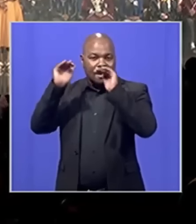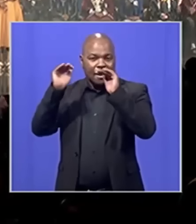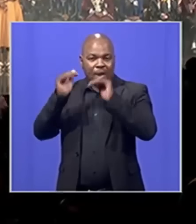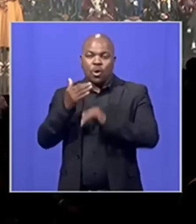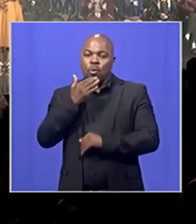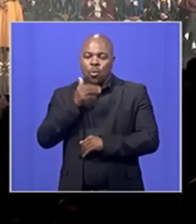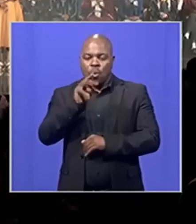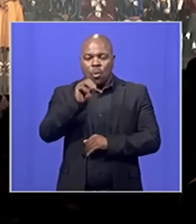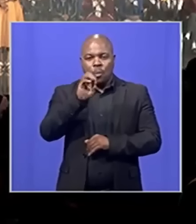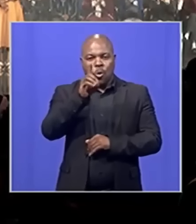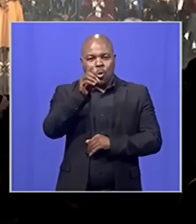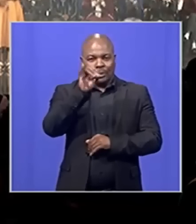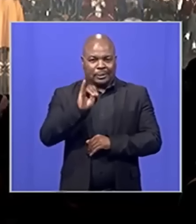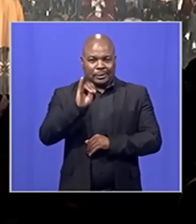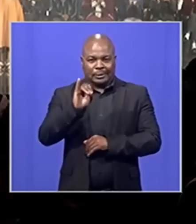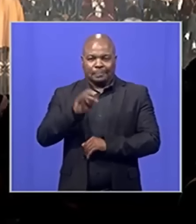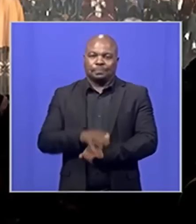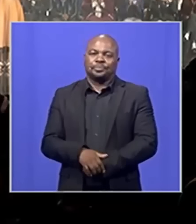Modi.